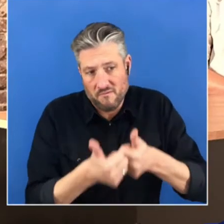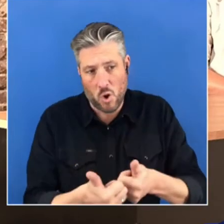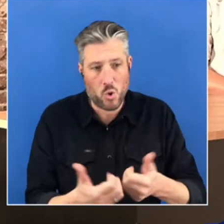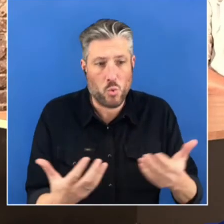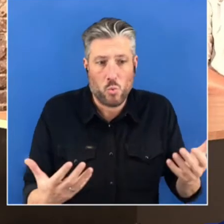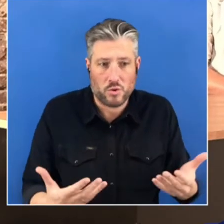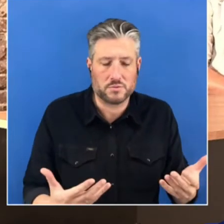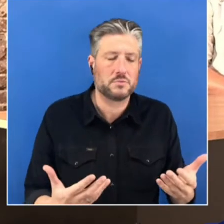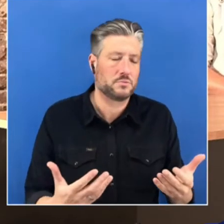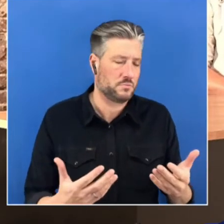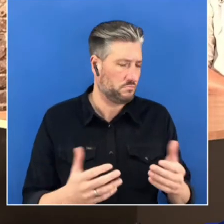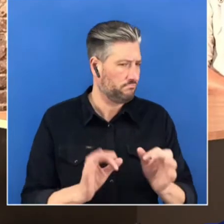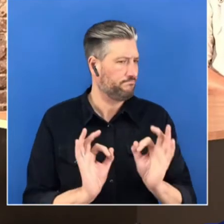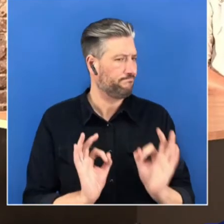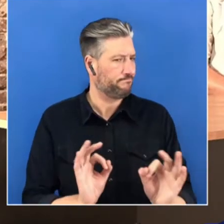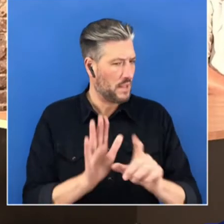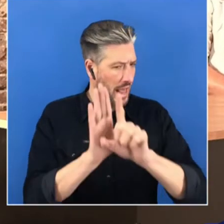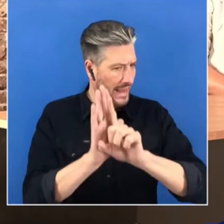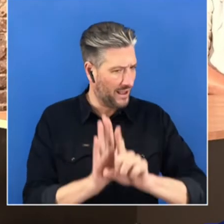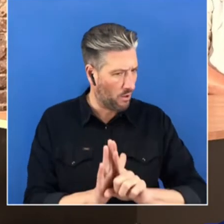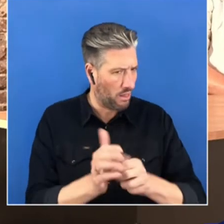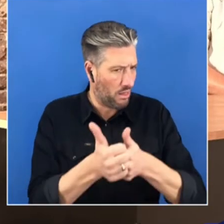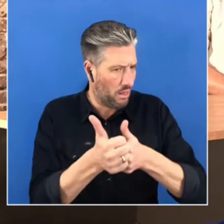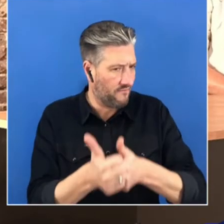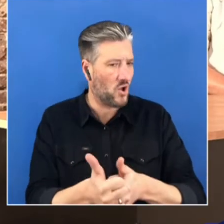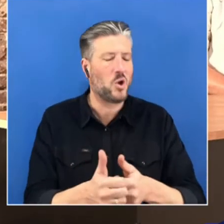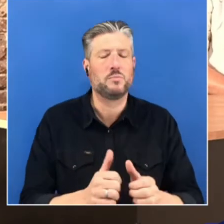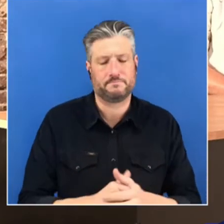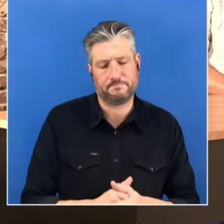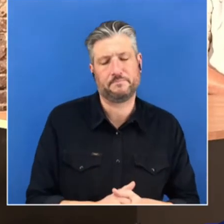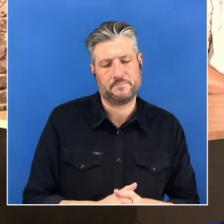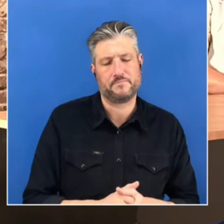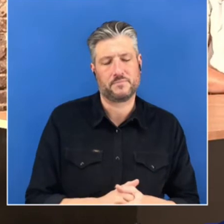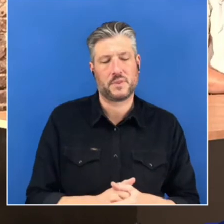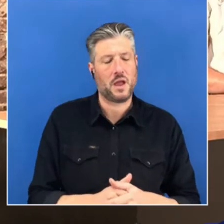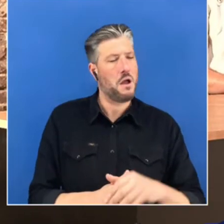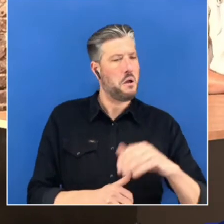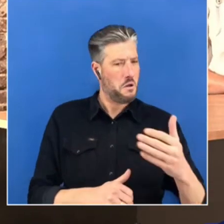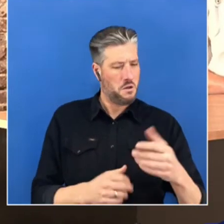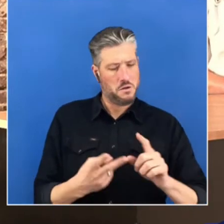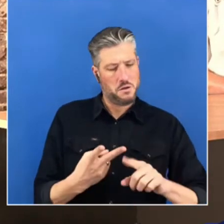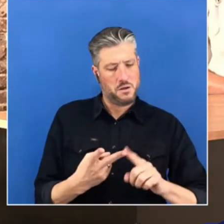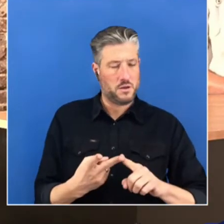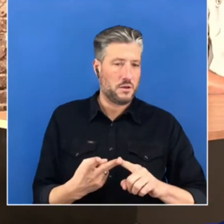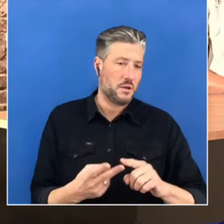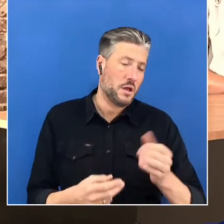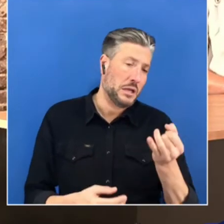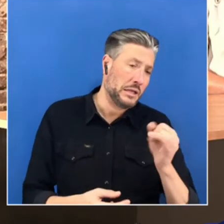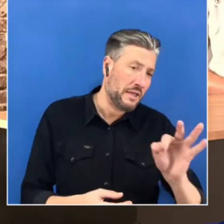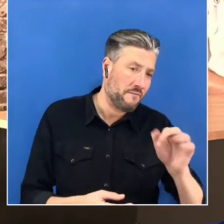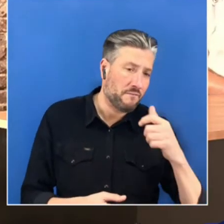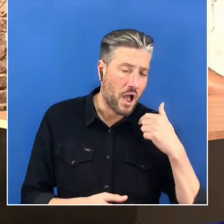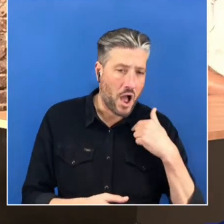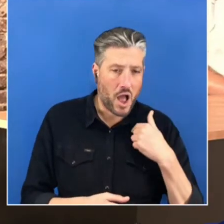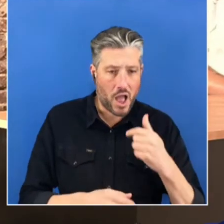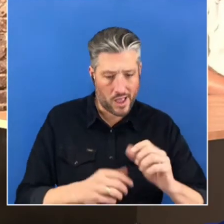And if I'm building an accessibility tool, where can I list it or get considered to be included in Accessibility